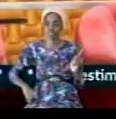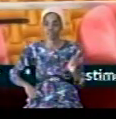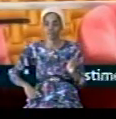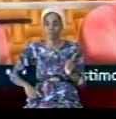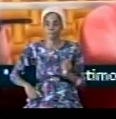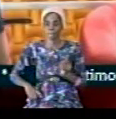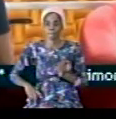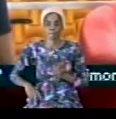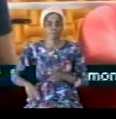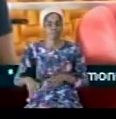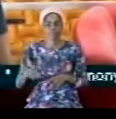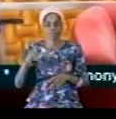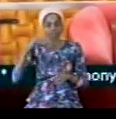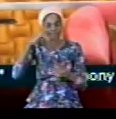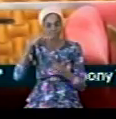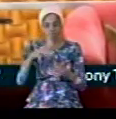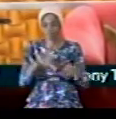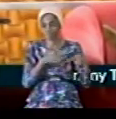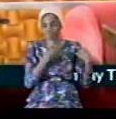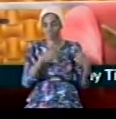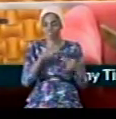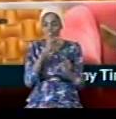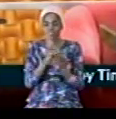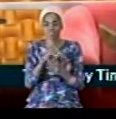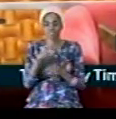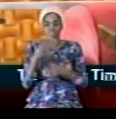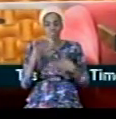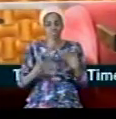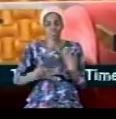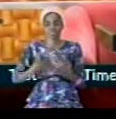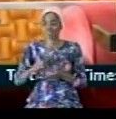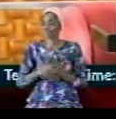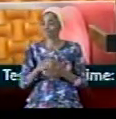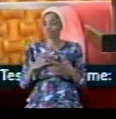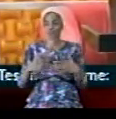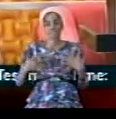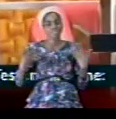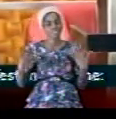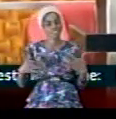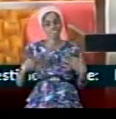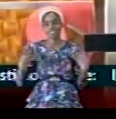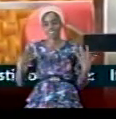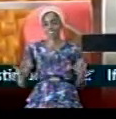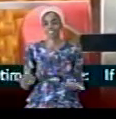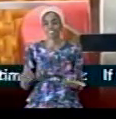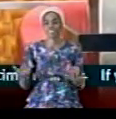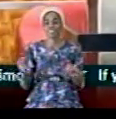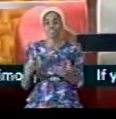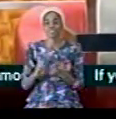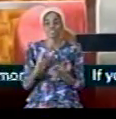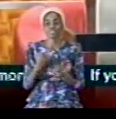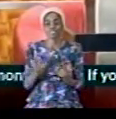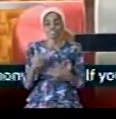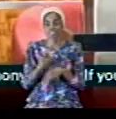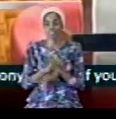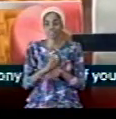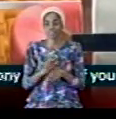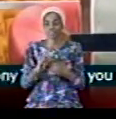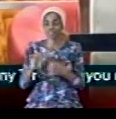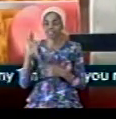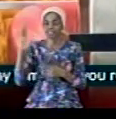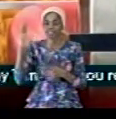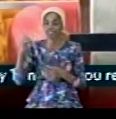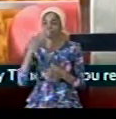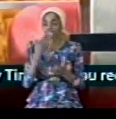My heart is full of joy. I'm so excited this evening to testify for the goodness of God, what the Lord has done